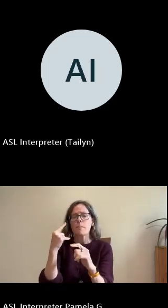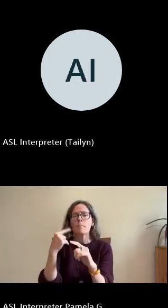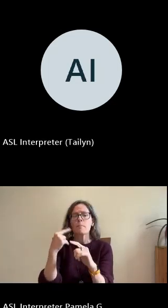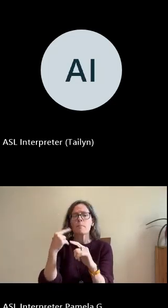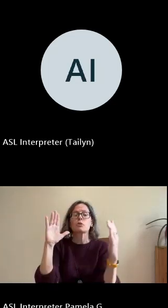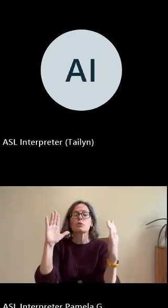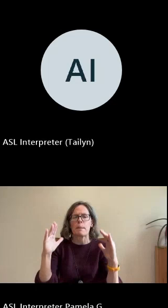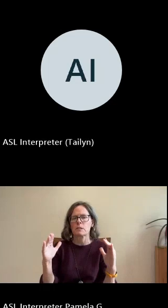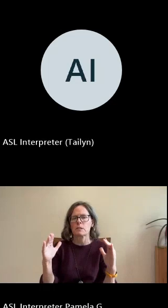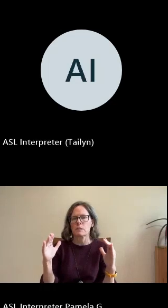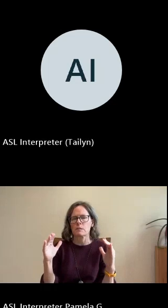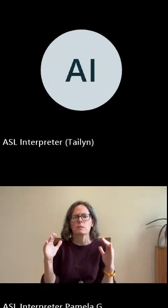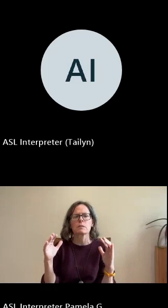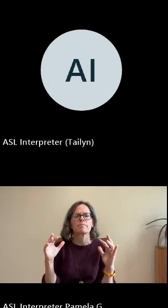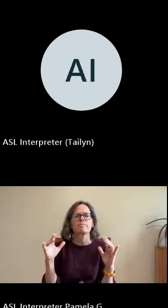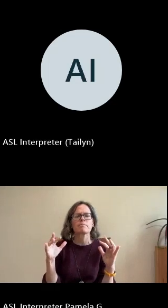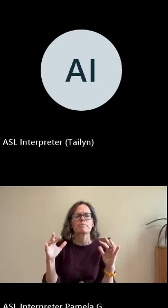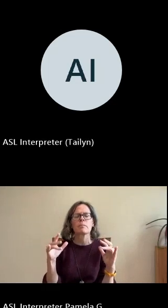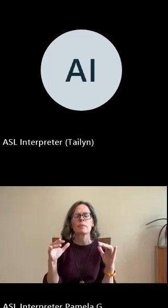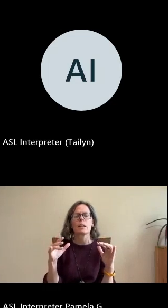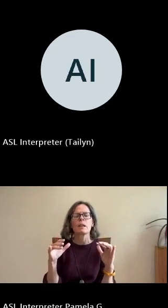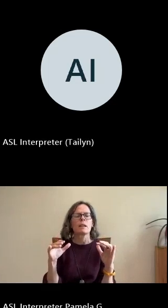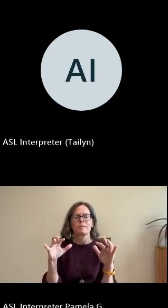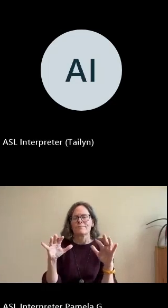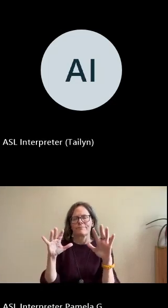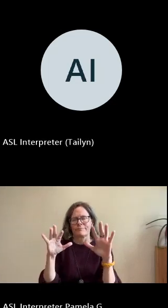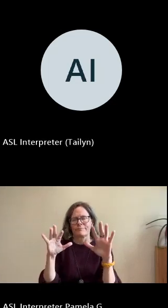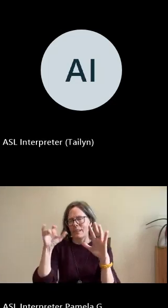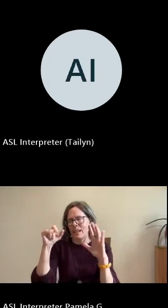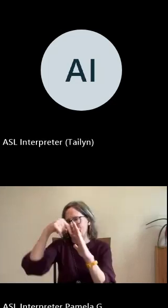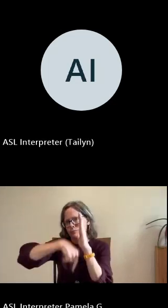point. But that's kind of in the weeds. I would just,